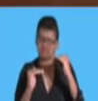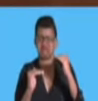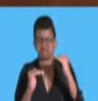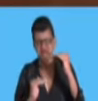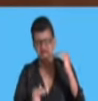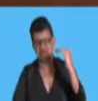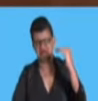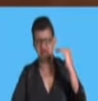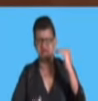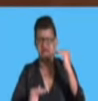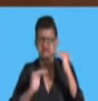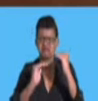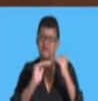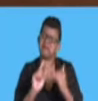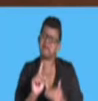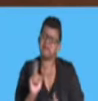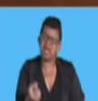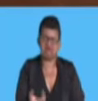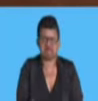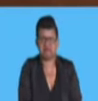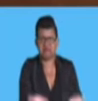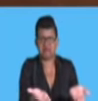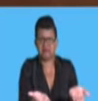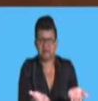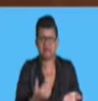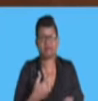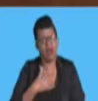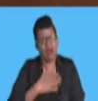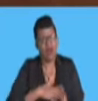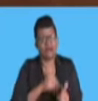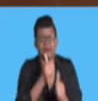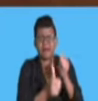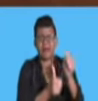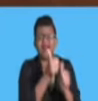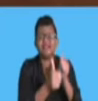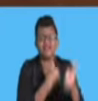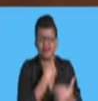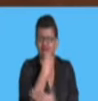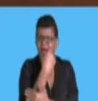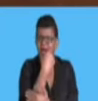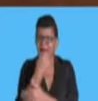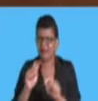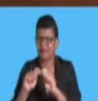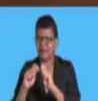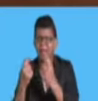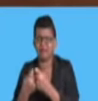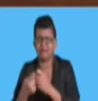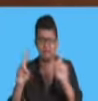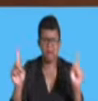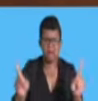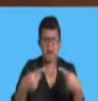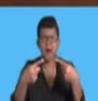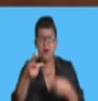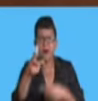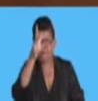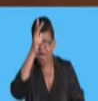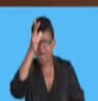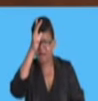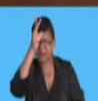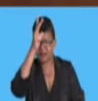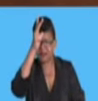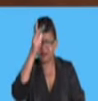note, Madam Speaker, I add my words of praise to our national rugby team for their win against France, one of the great rugby nations of the